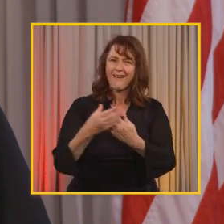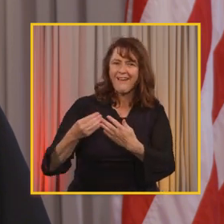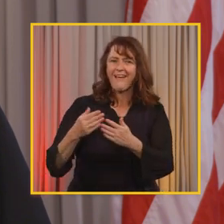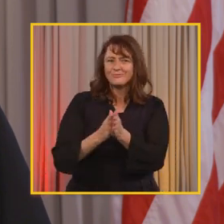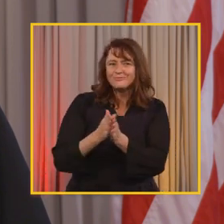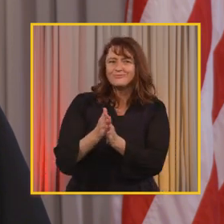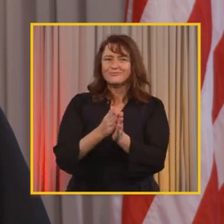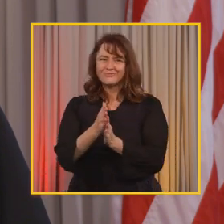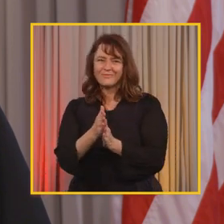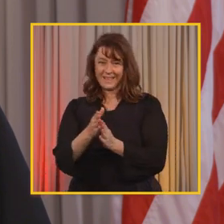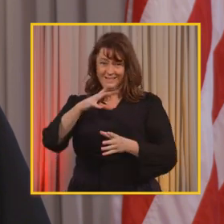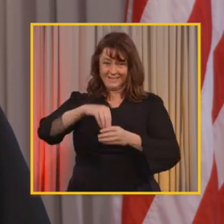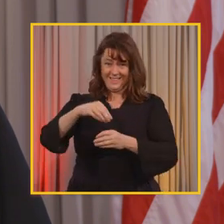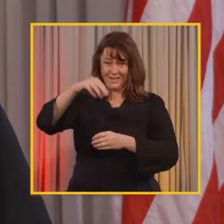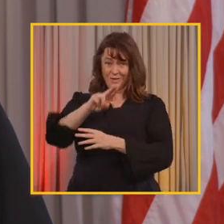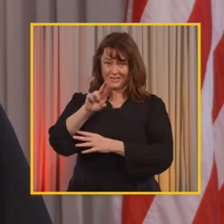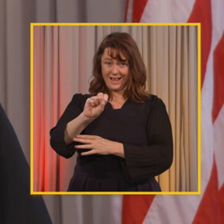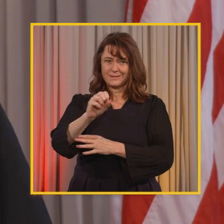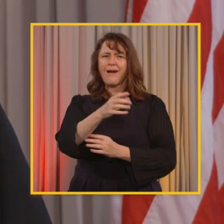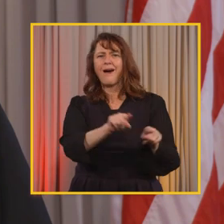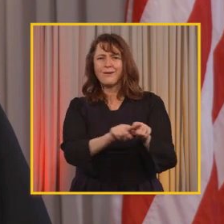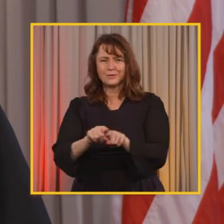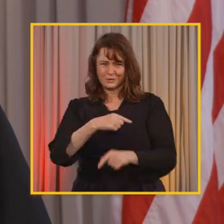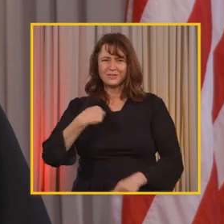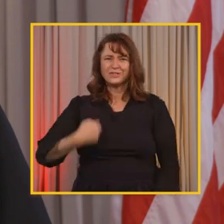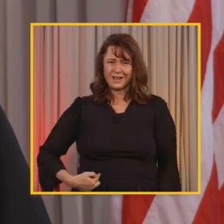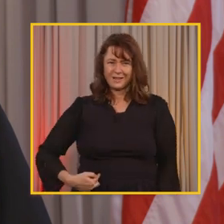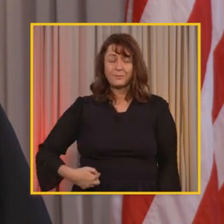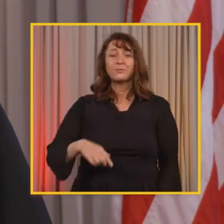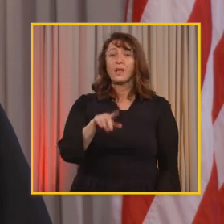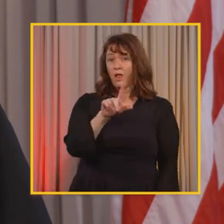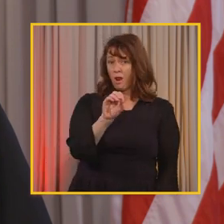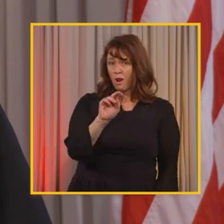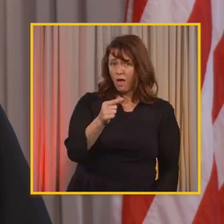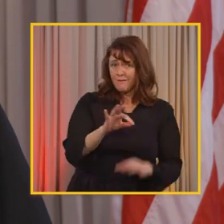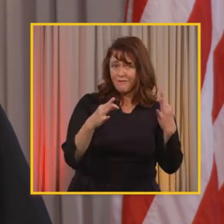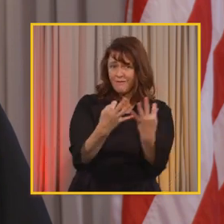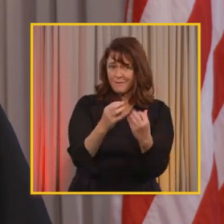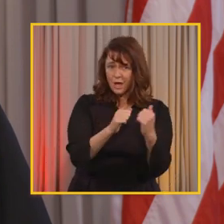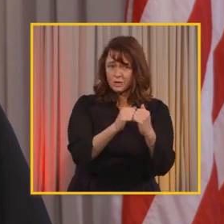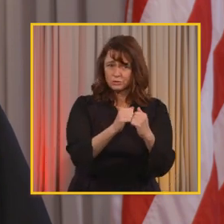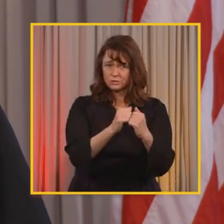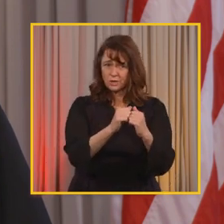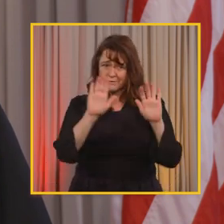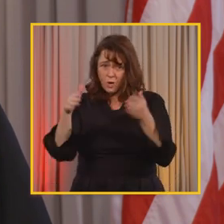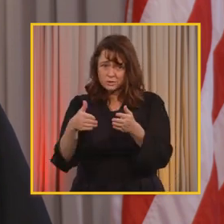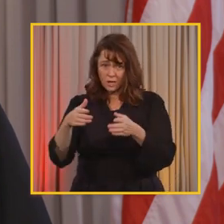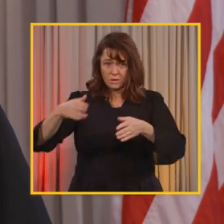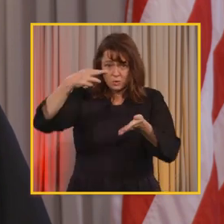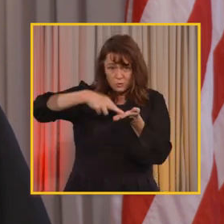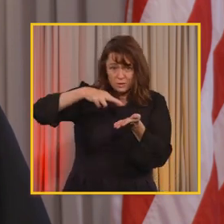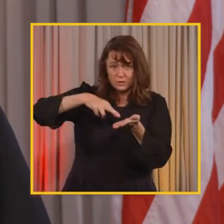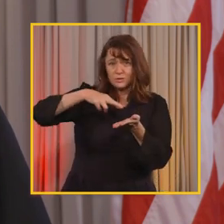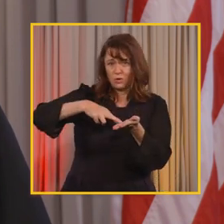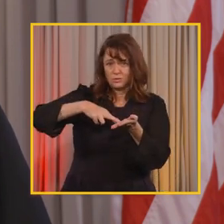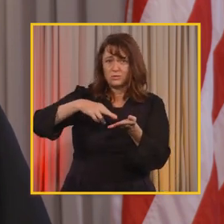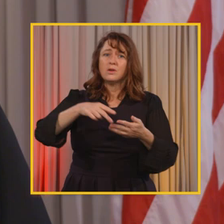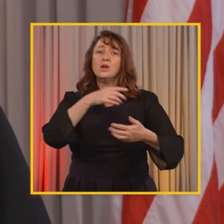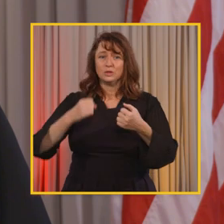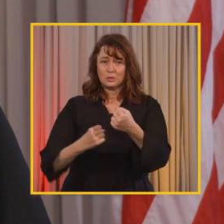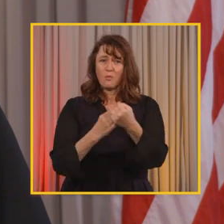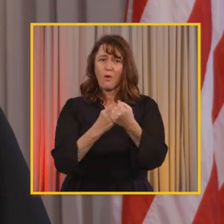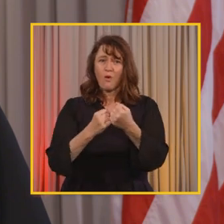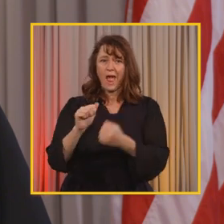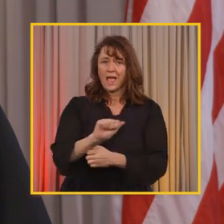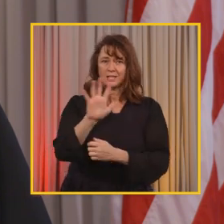United States as well as China. The Long Family Foundation focuses on research, including support for Asian